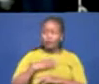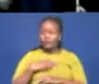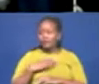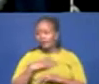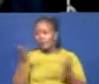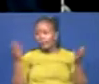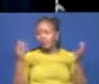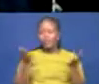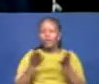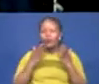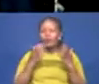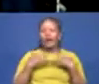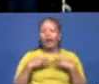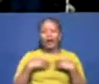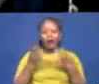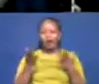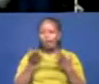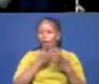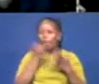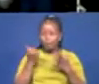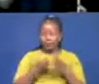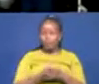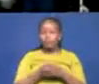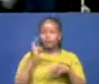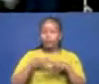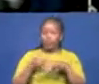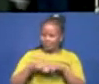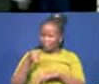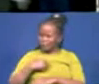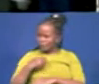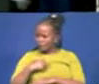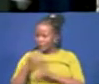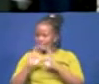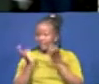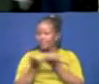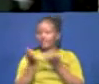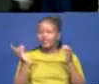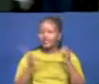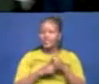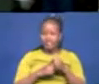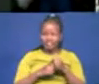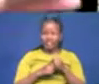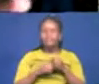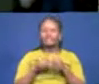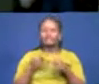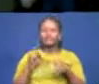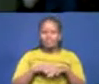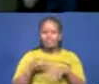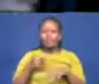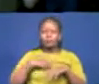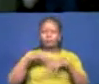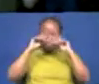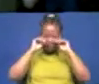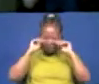had co-family. So like when I was in class 6, that's when I discovered like there are gyms,